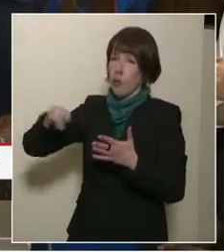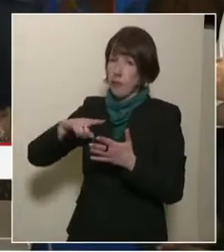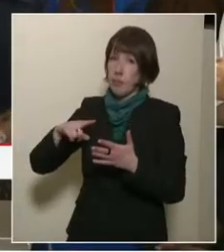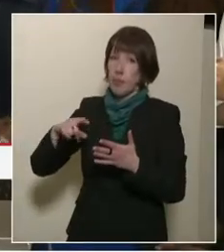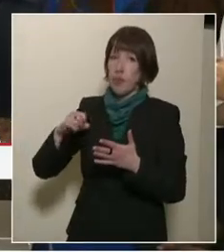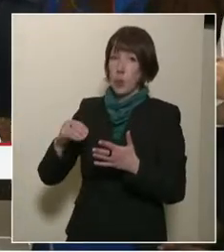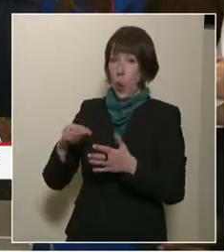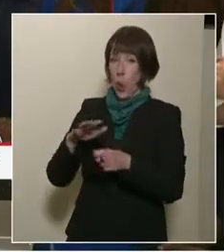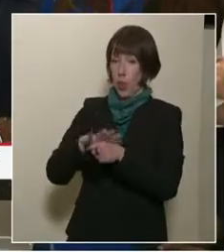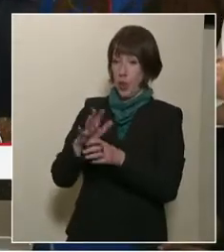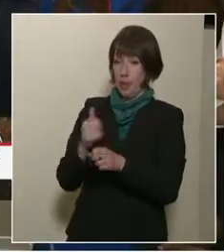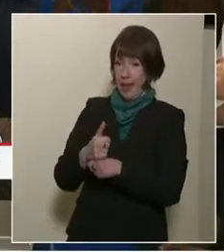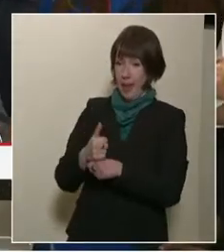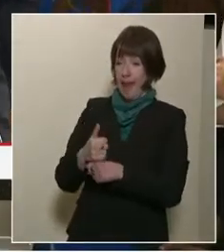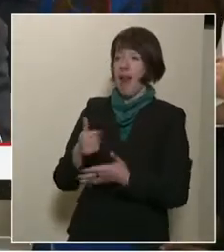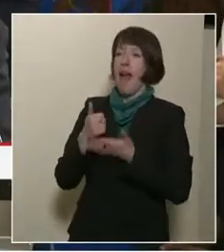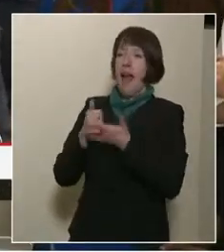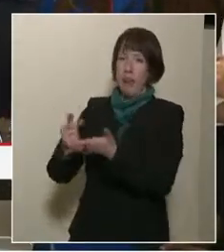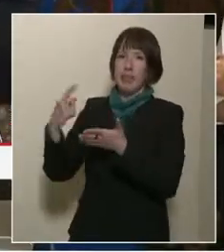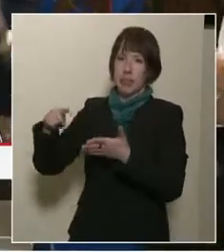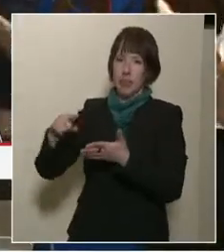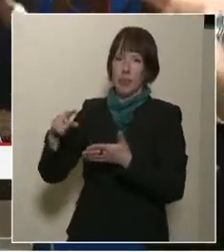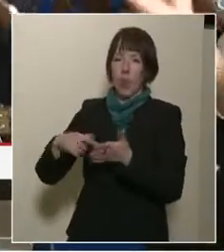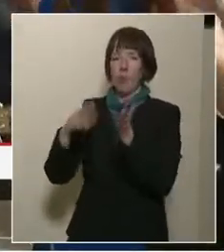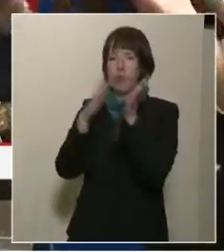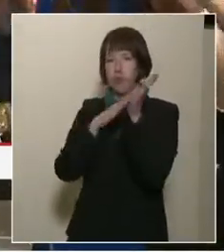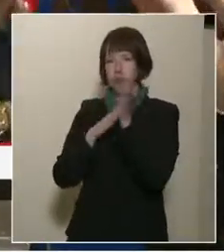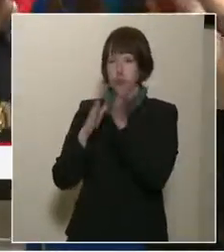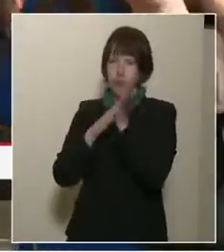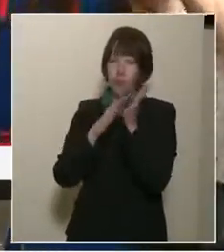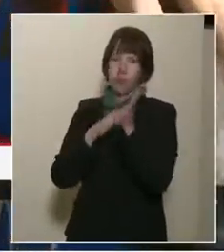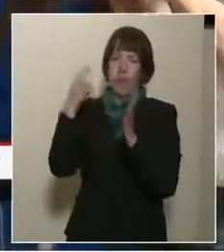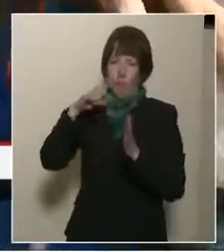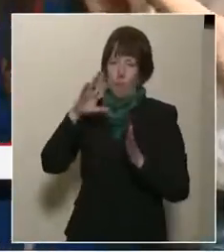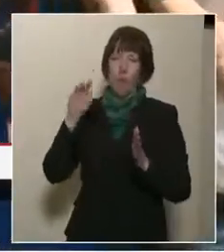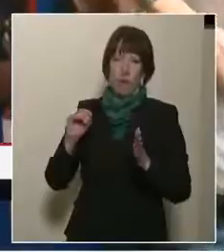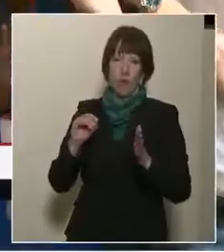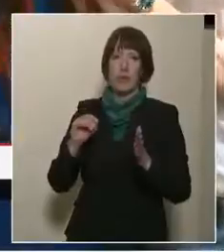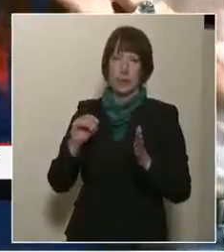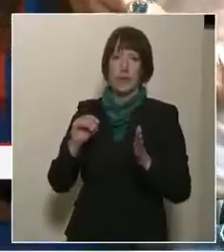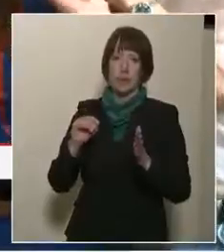Made does. So let's hear it for Sabanglay Cook and the team at Demphead